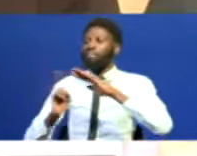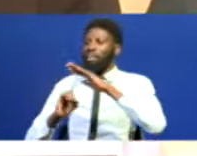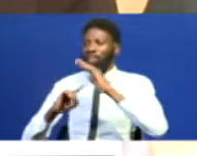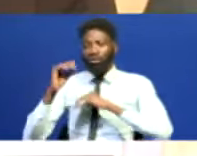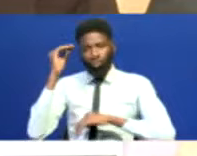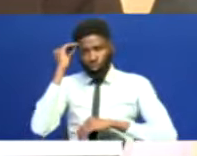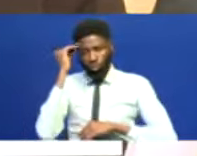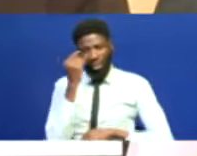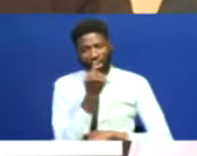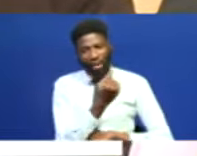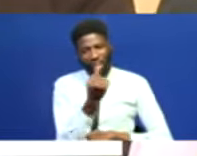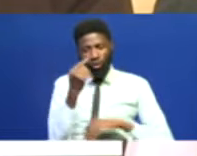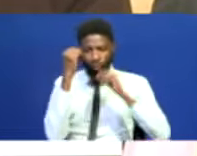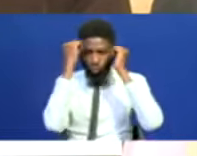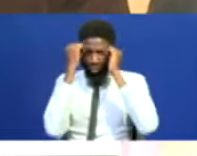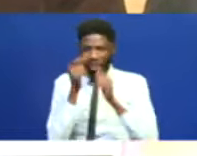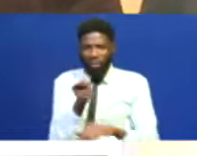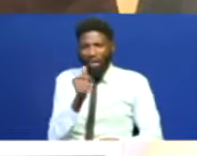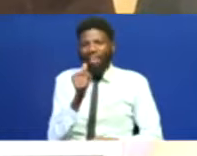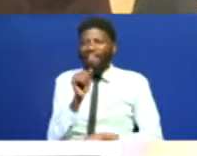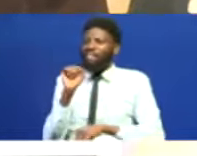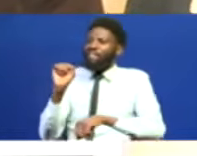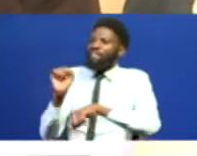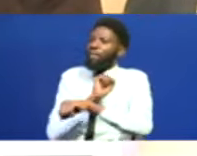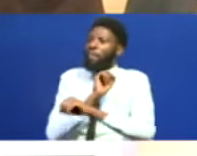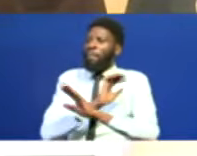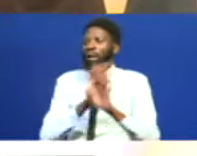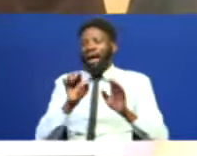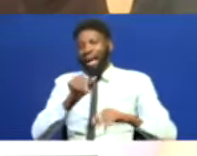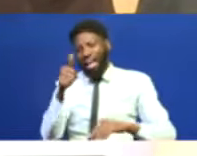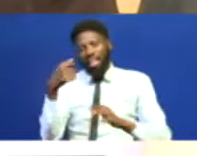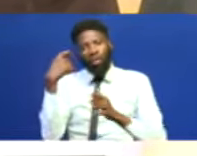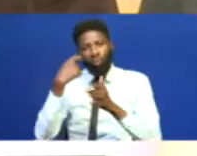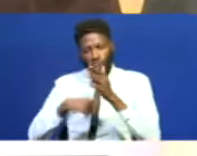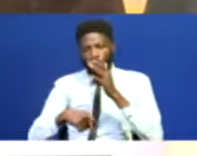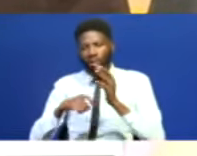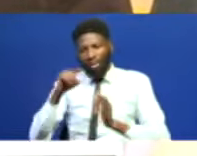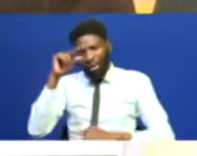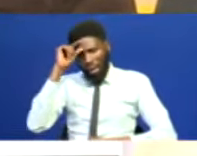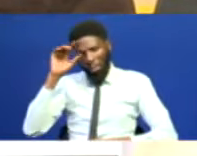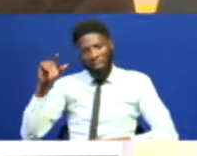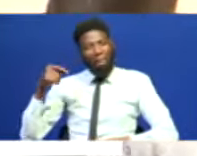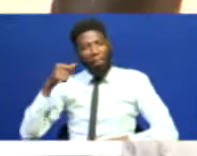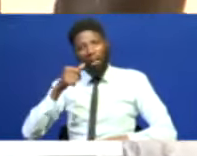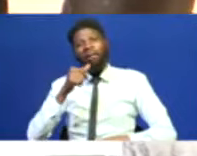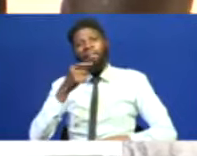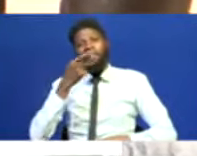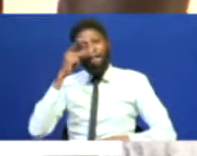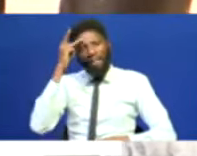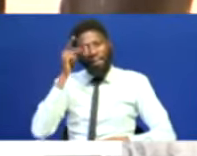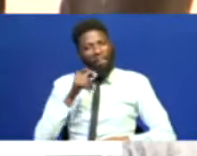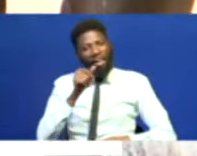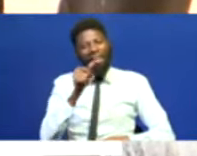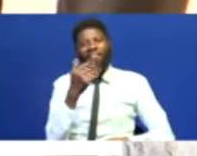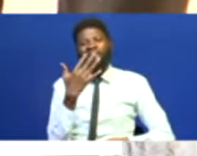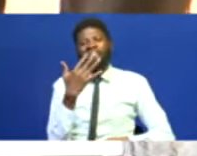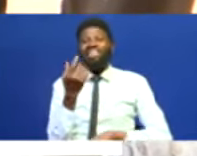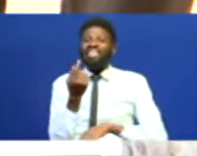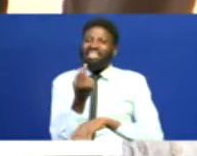shilingi 5 peke yake. So the government will take care of the rest of the cost. The parent will only pay 5 bob.